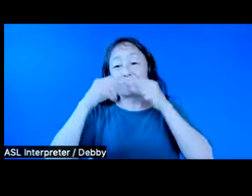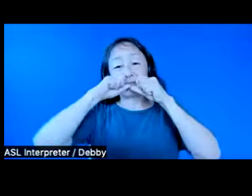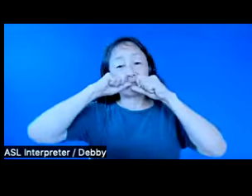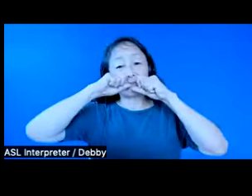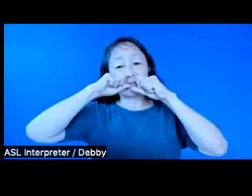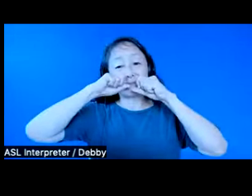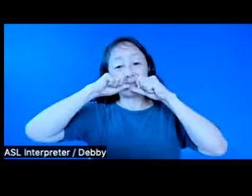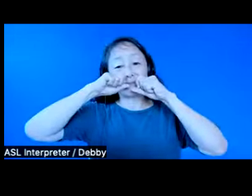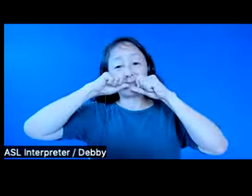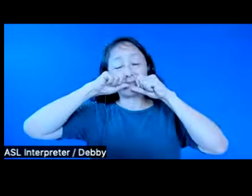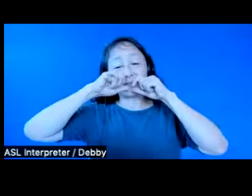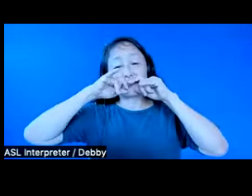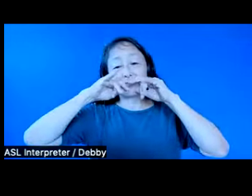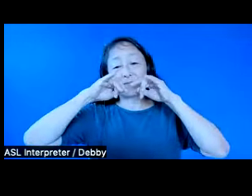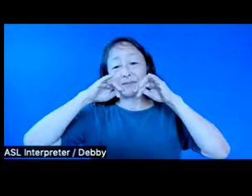2, 3.